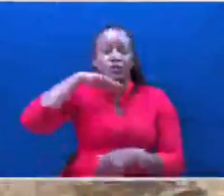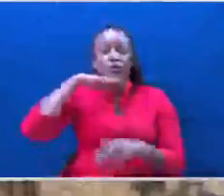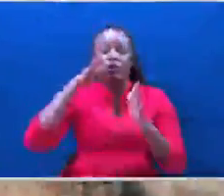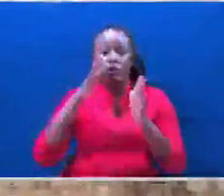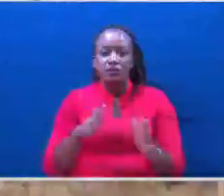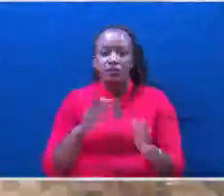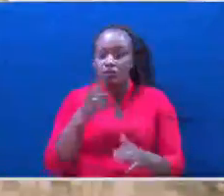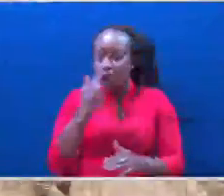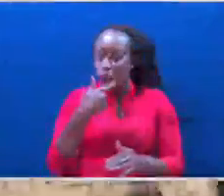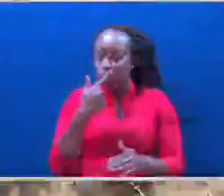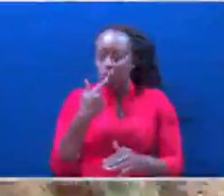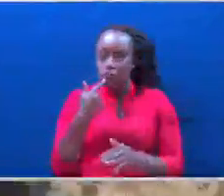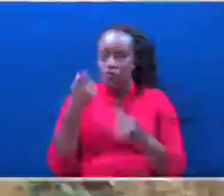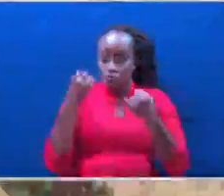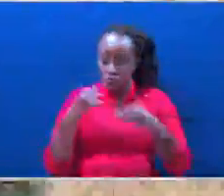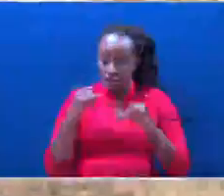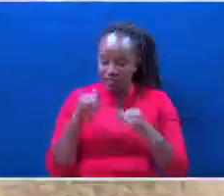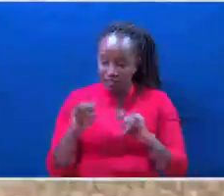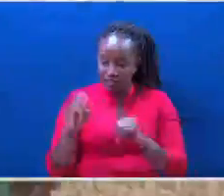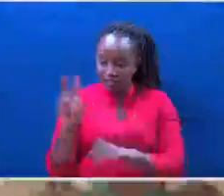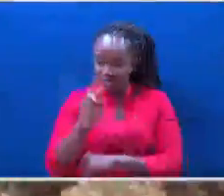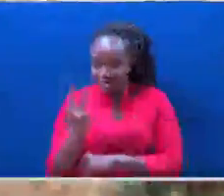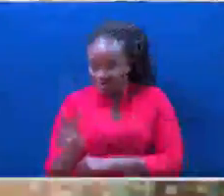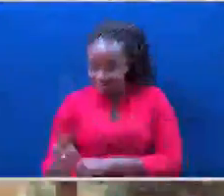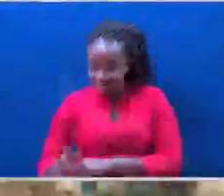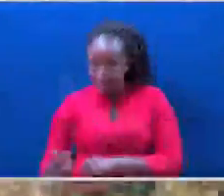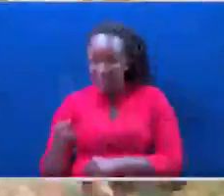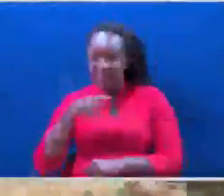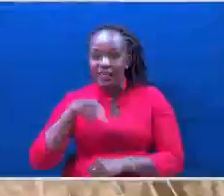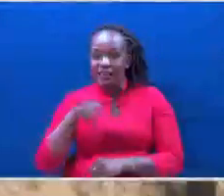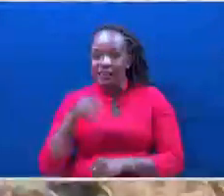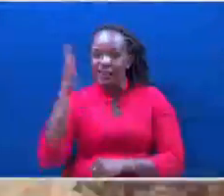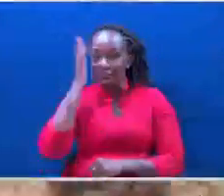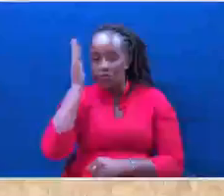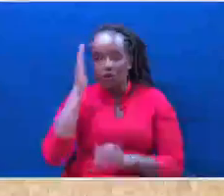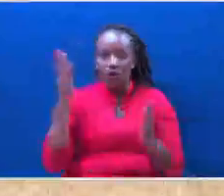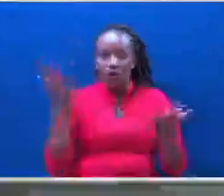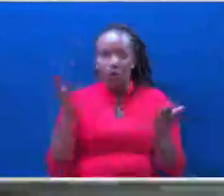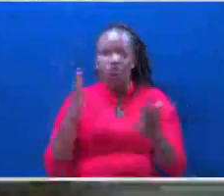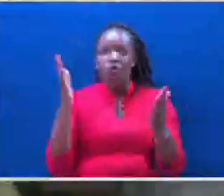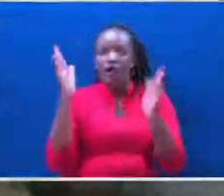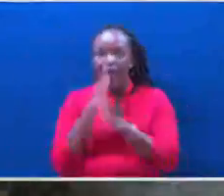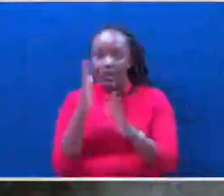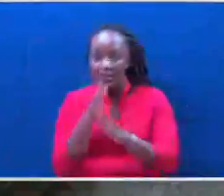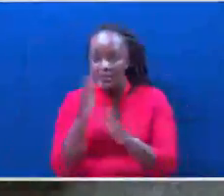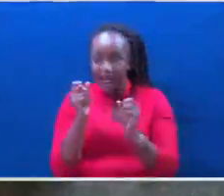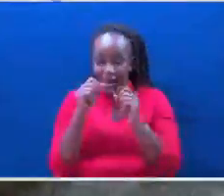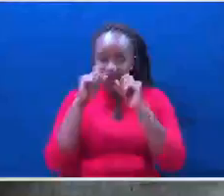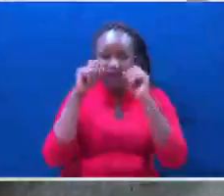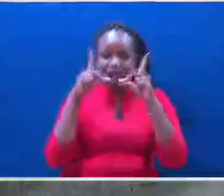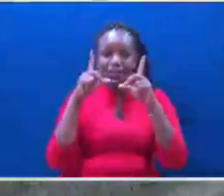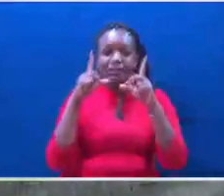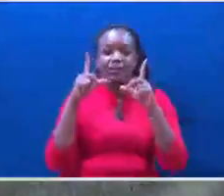great expertise in training, the dog traced us to where we were hiding and alerted the rangers.